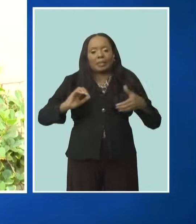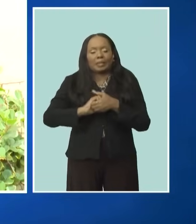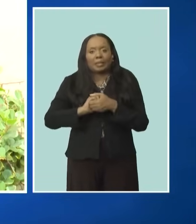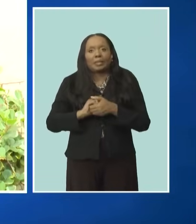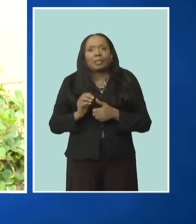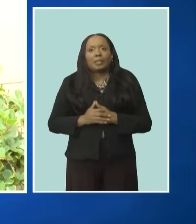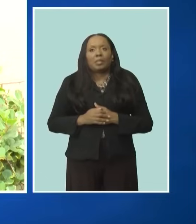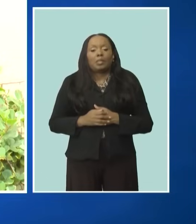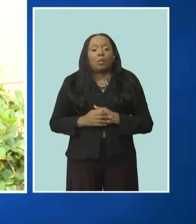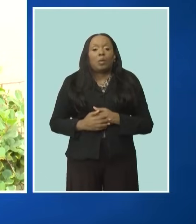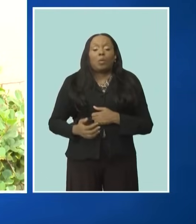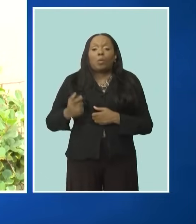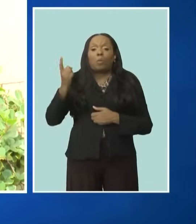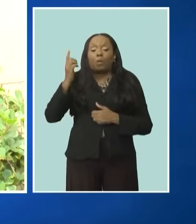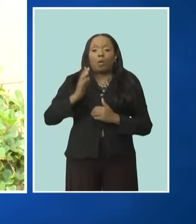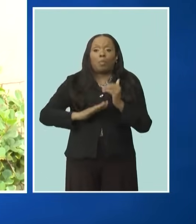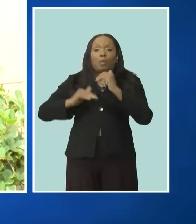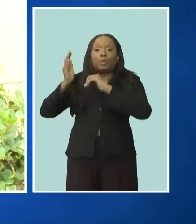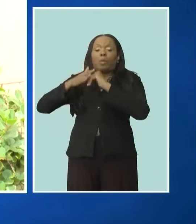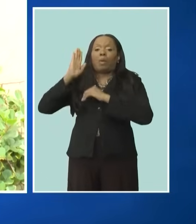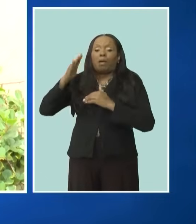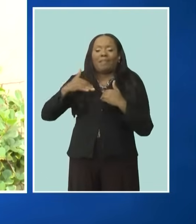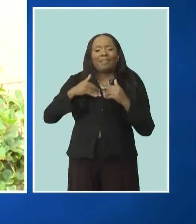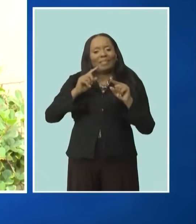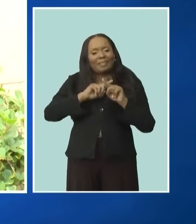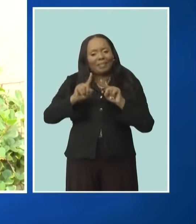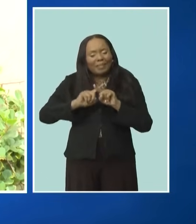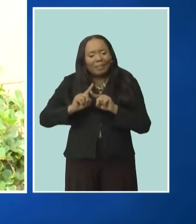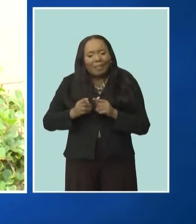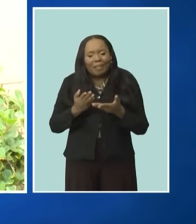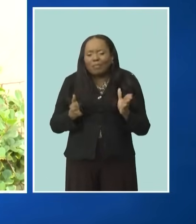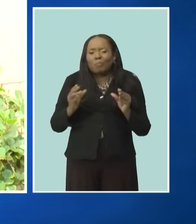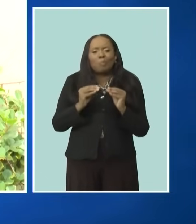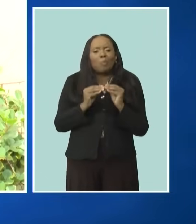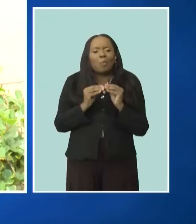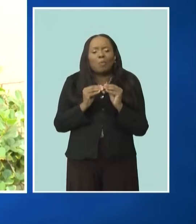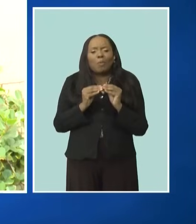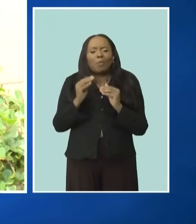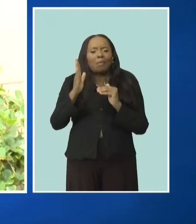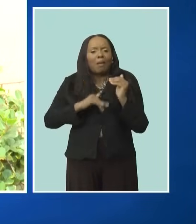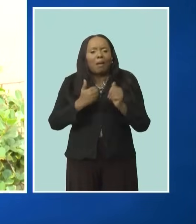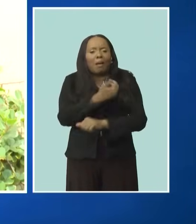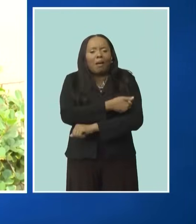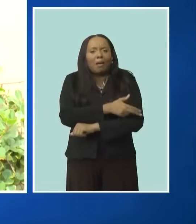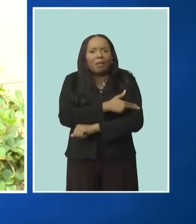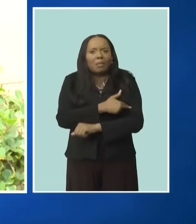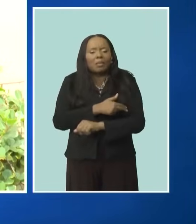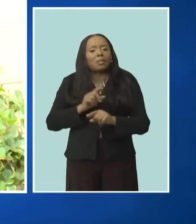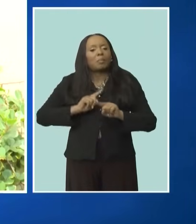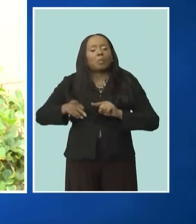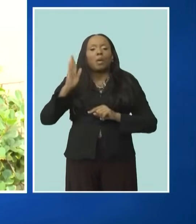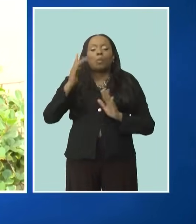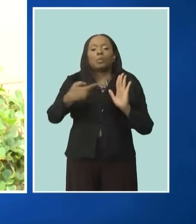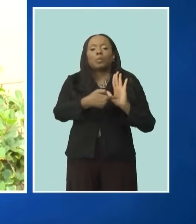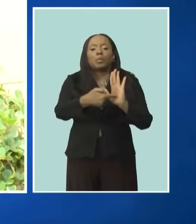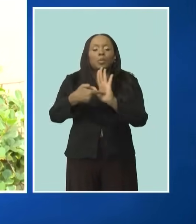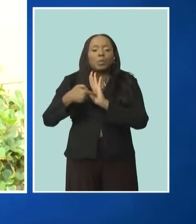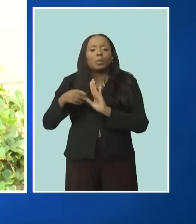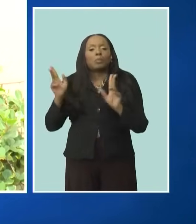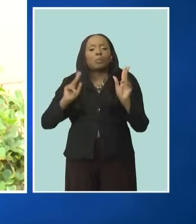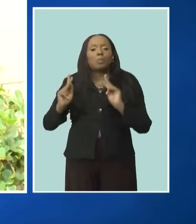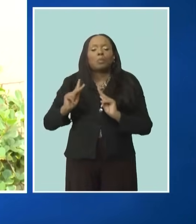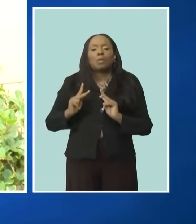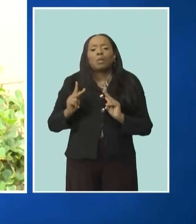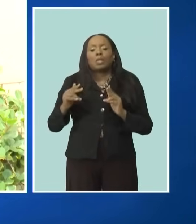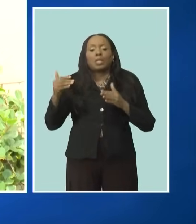one roof. Urgent Care Welch's will be more than just a hospital. It will be a beacon of modern, compassionate,